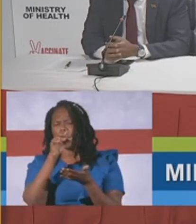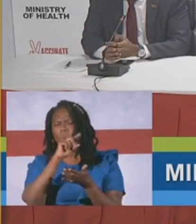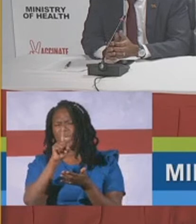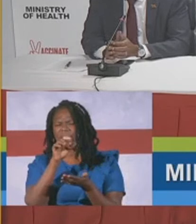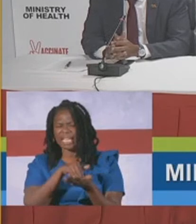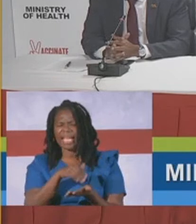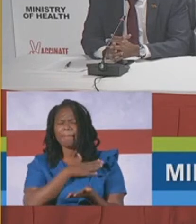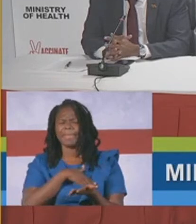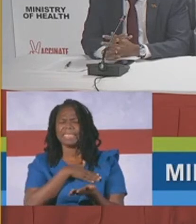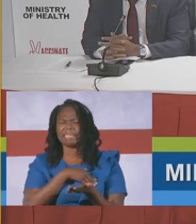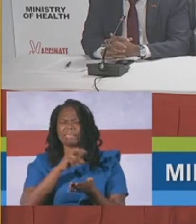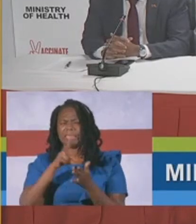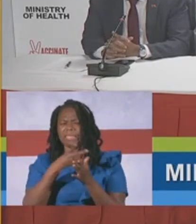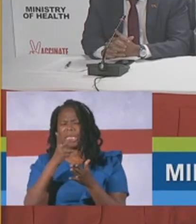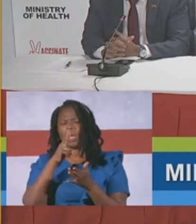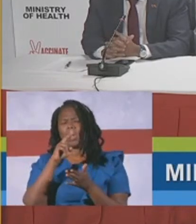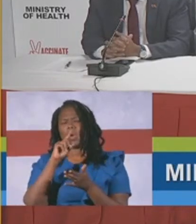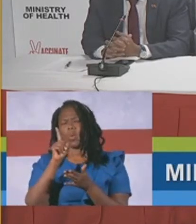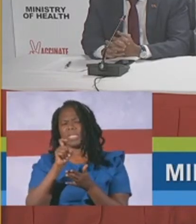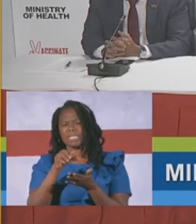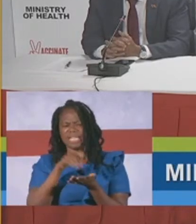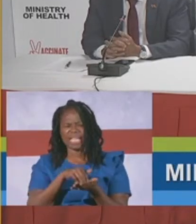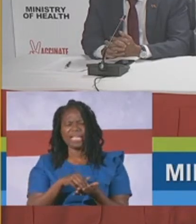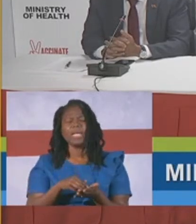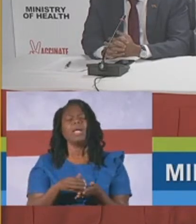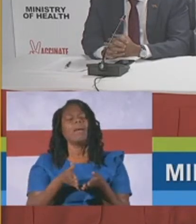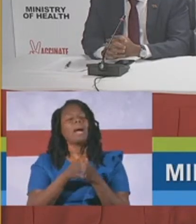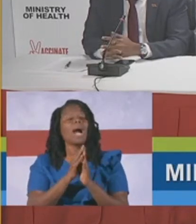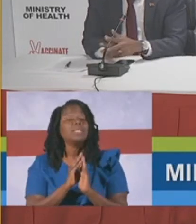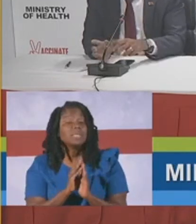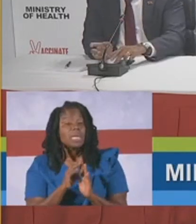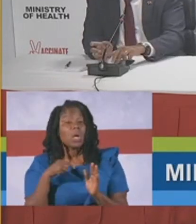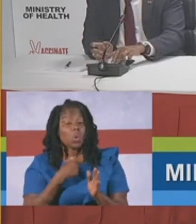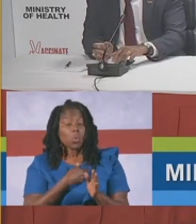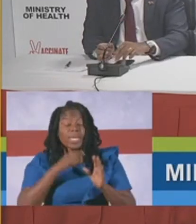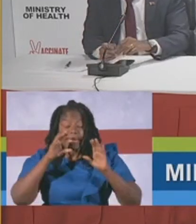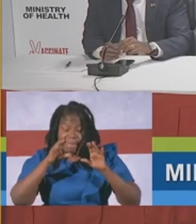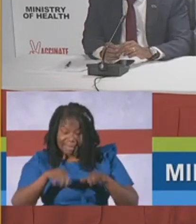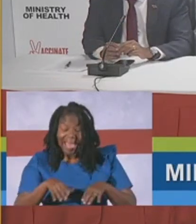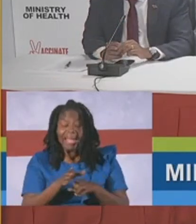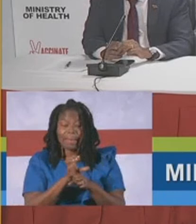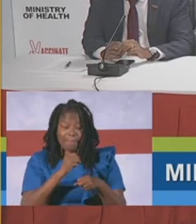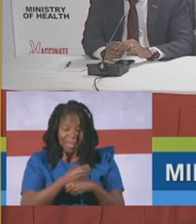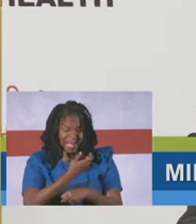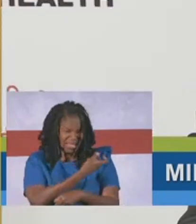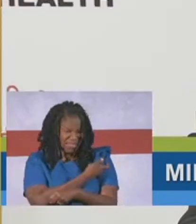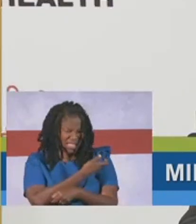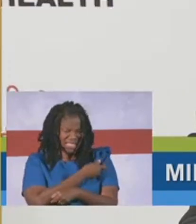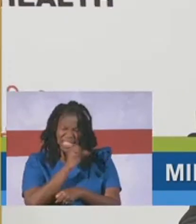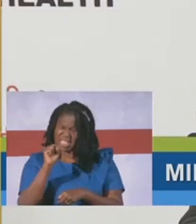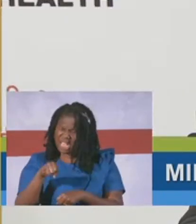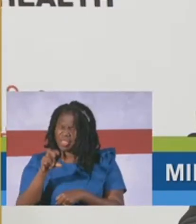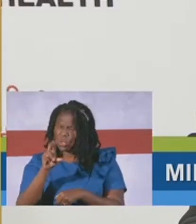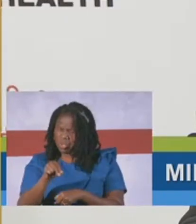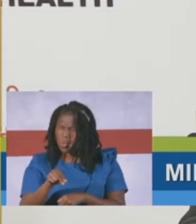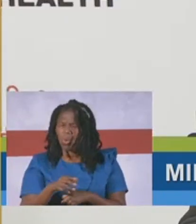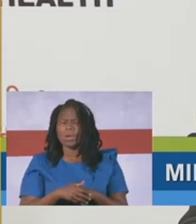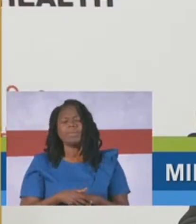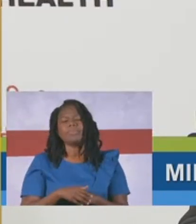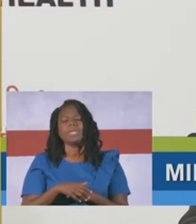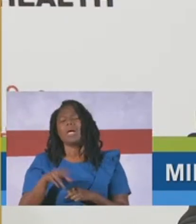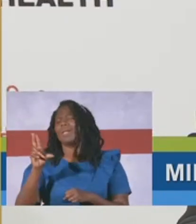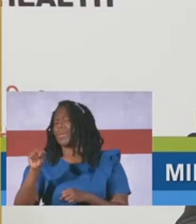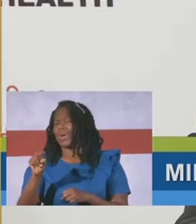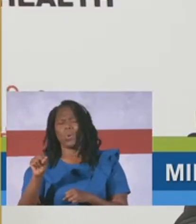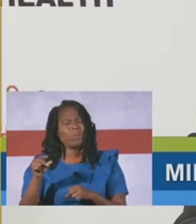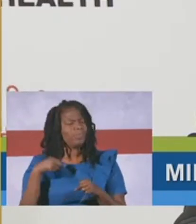If we have the capacity. We have the capacity to produce such. If yes or no, why? No, currently there will be no capacity to do